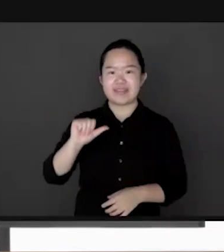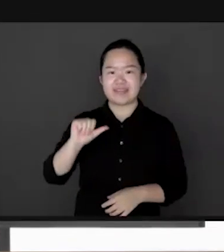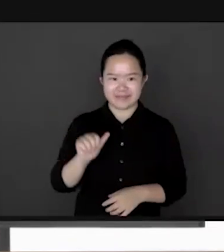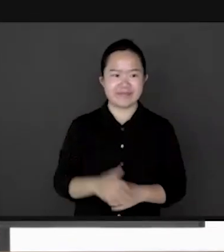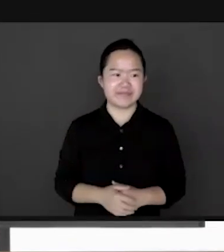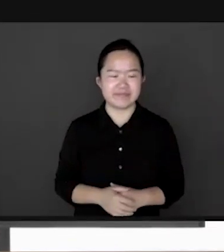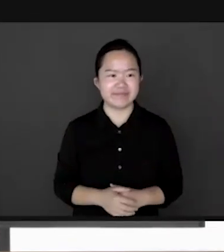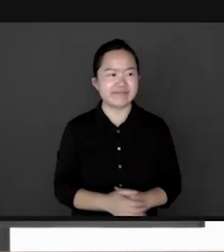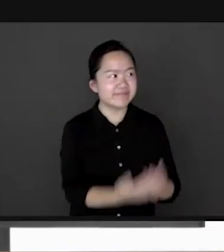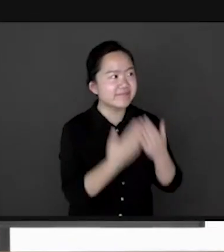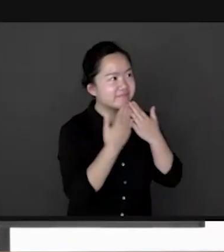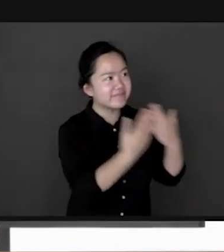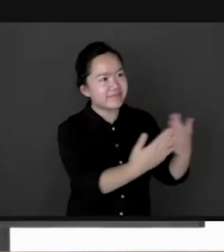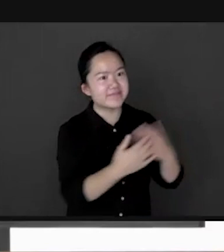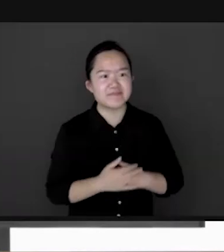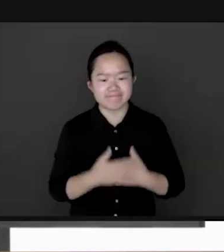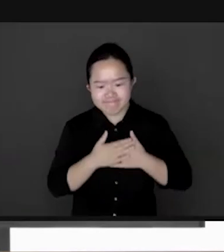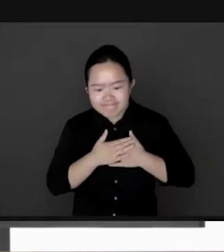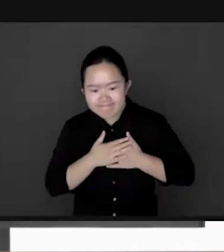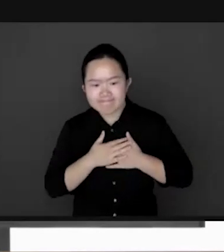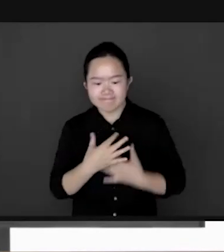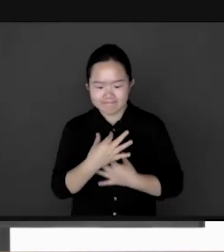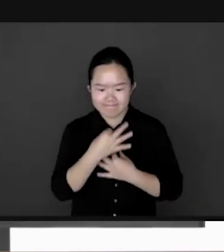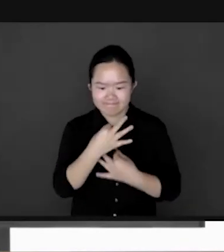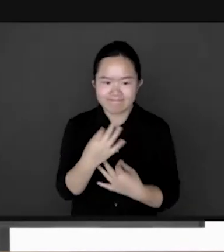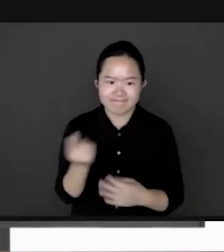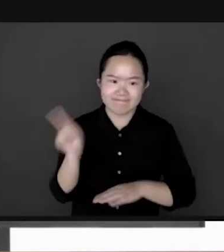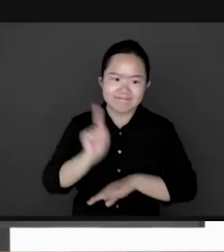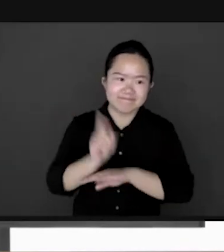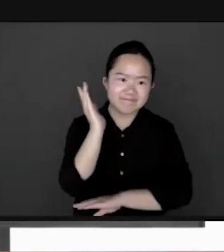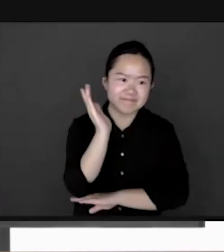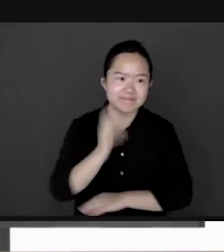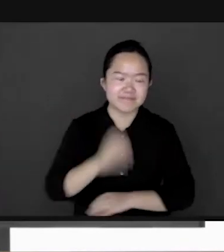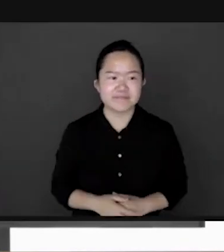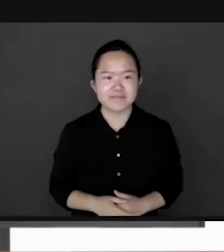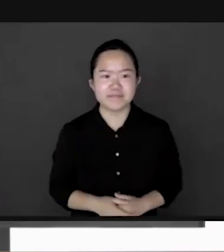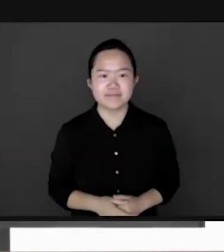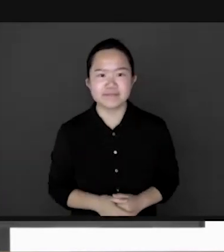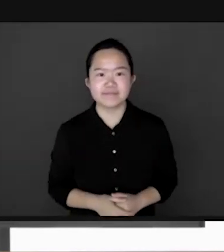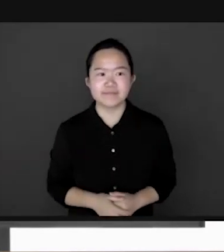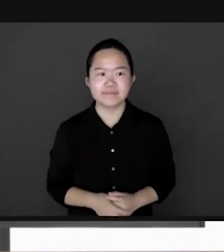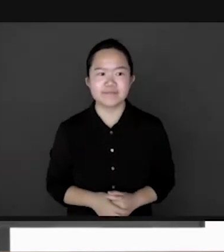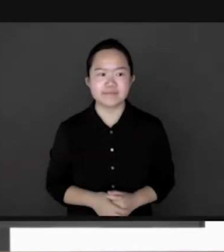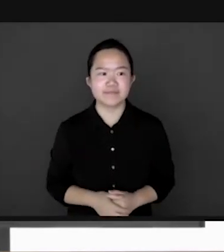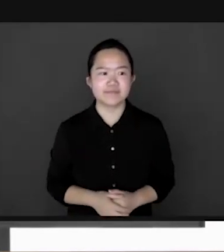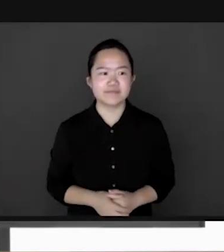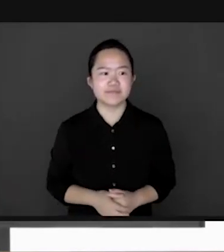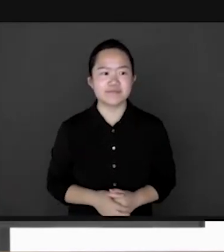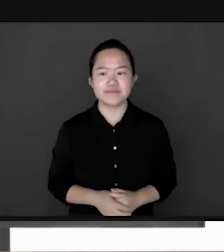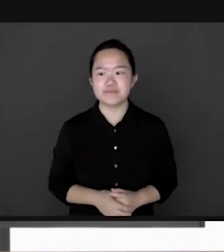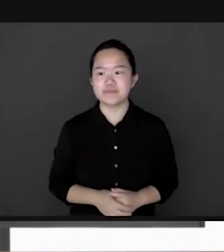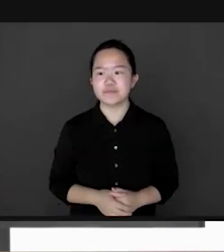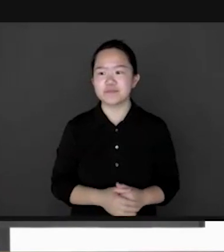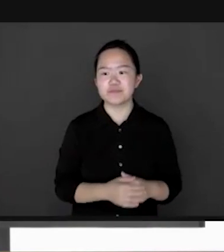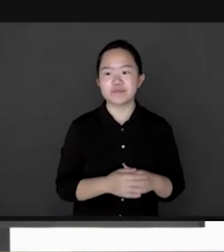real pleasure to be here with you. I'm, of course, representing Christopher, our managing director, and